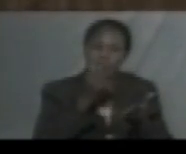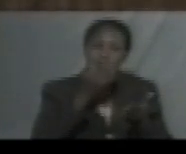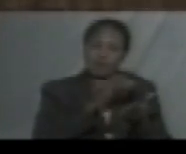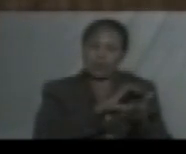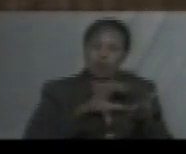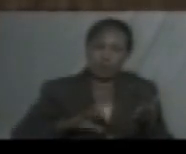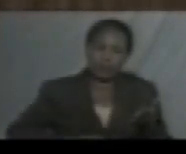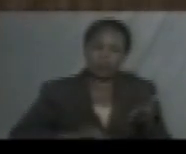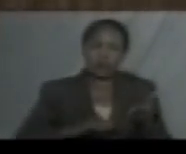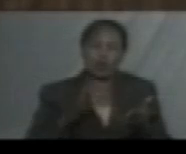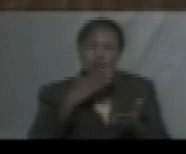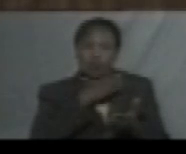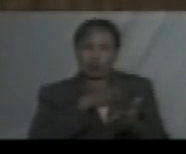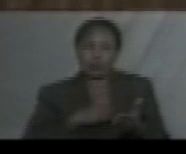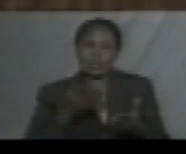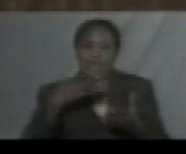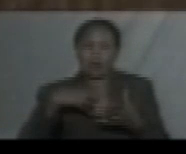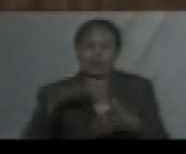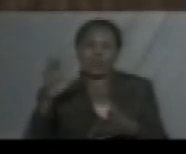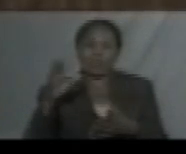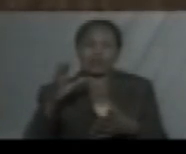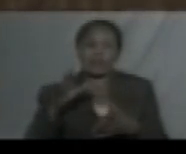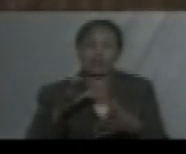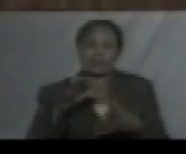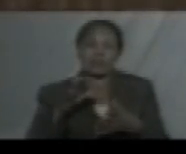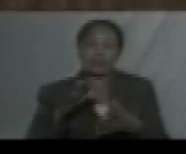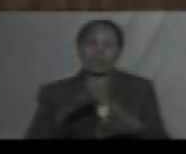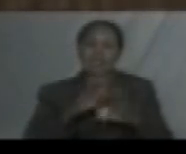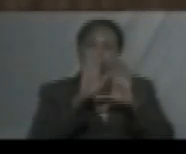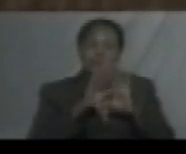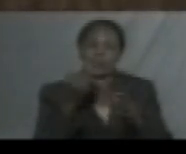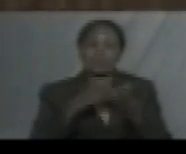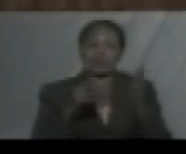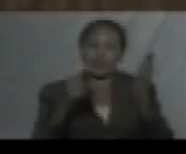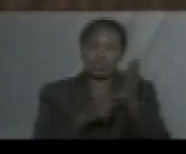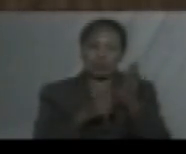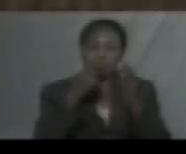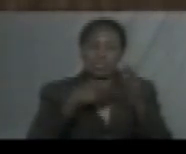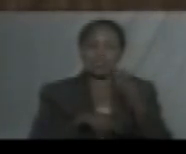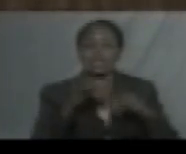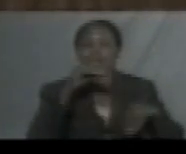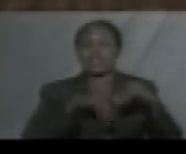the centrality of technology in these elections.